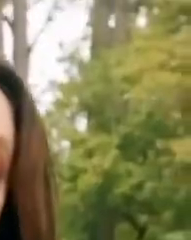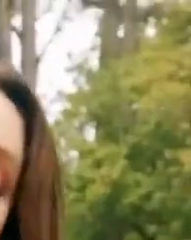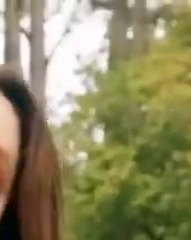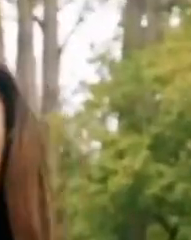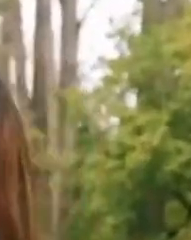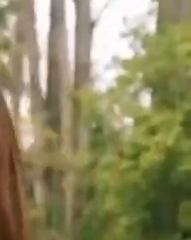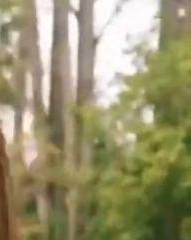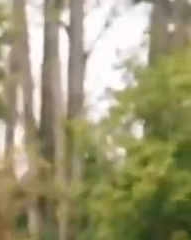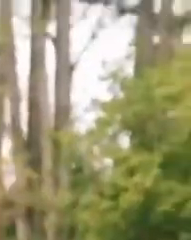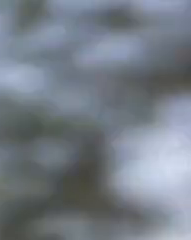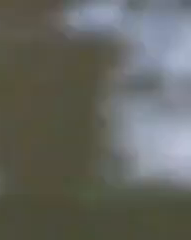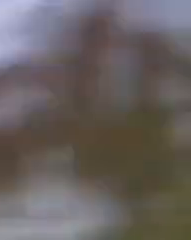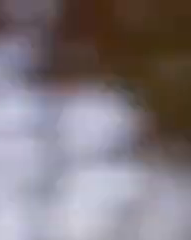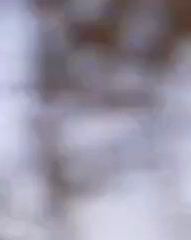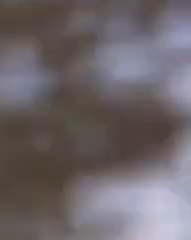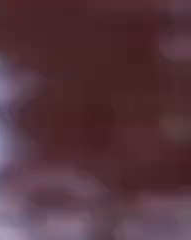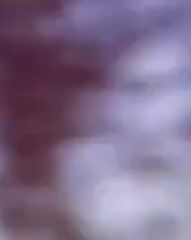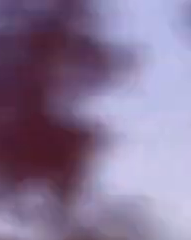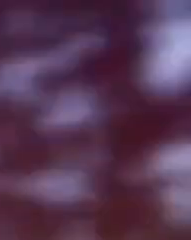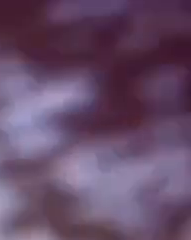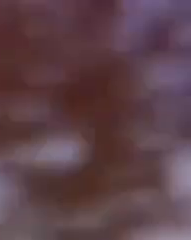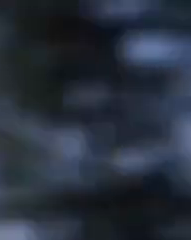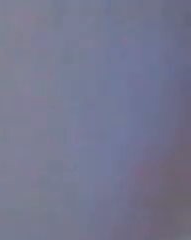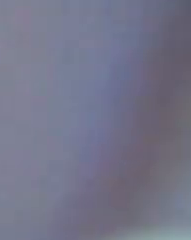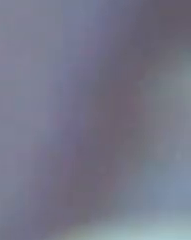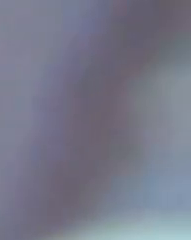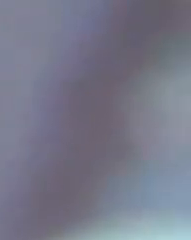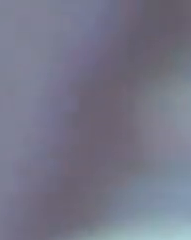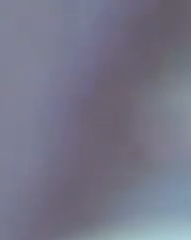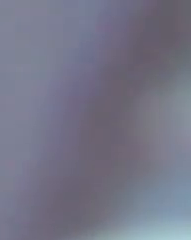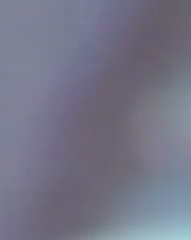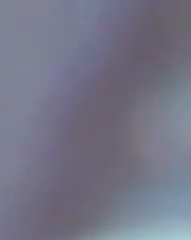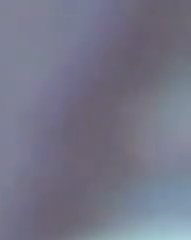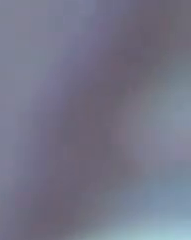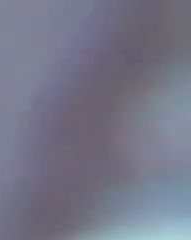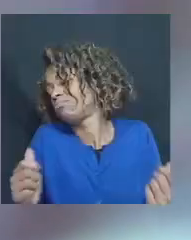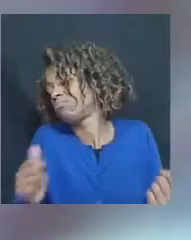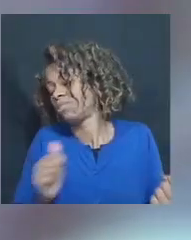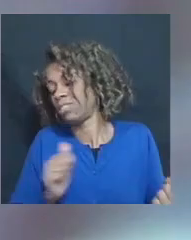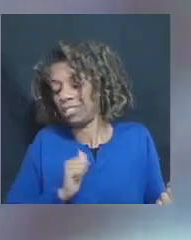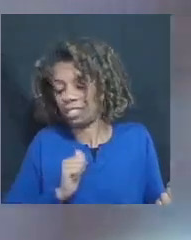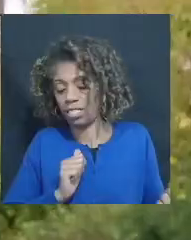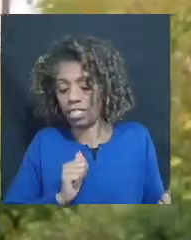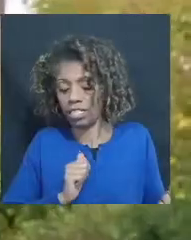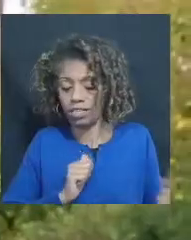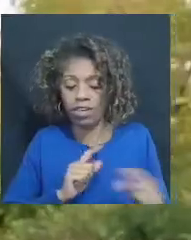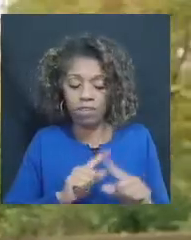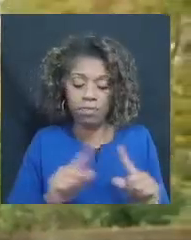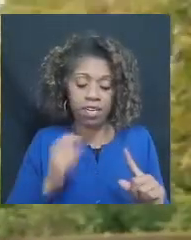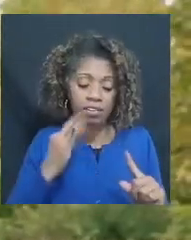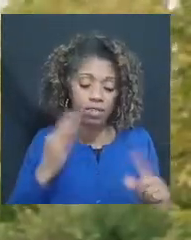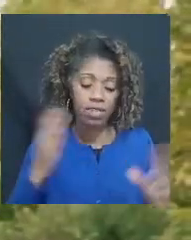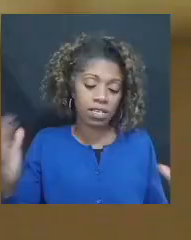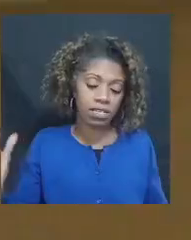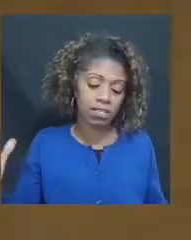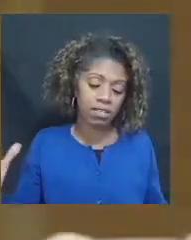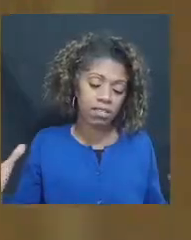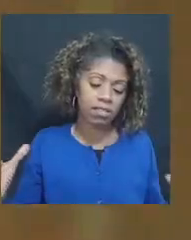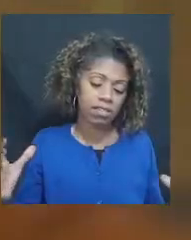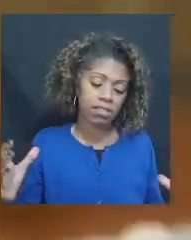own. But if we come together now, we'll get water from a